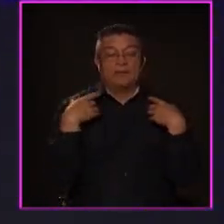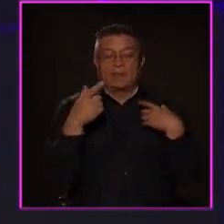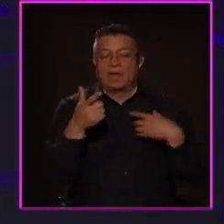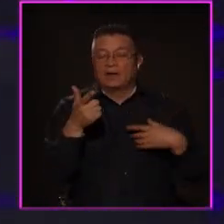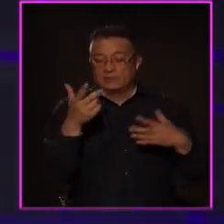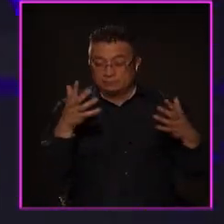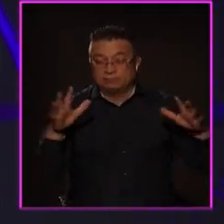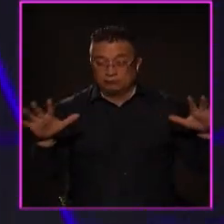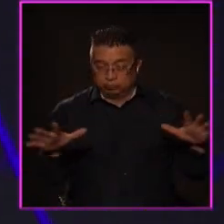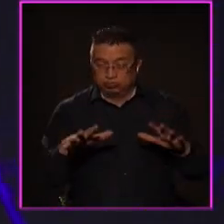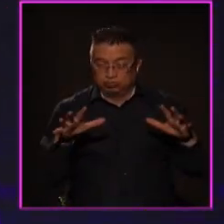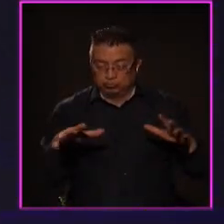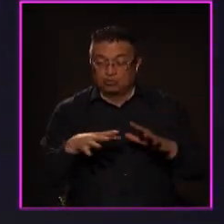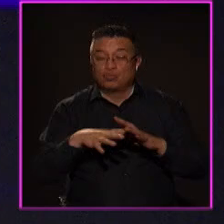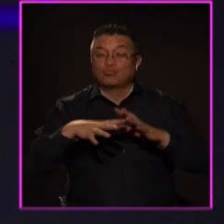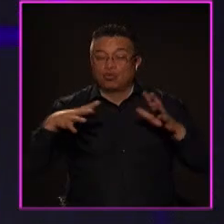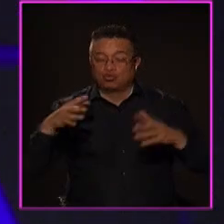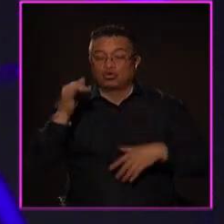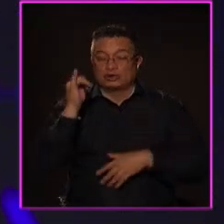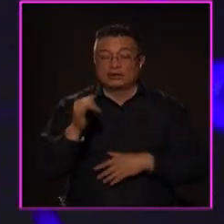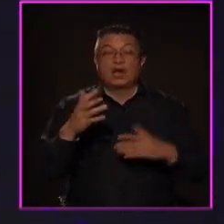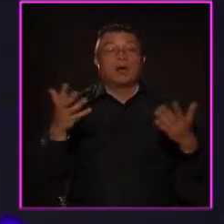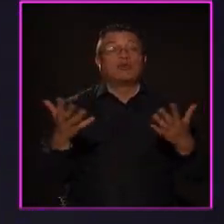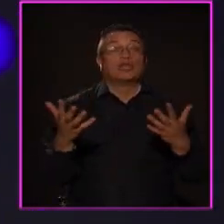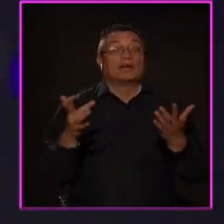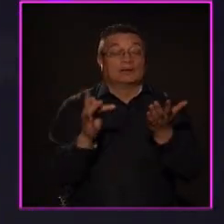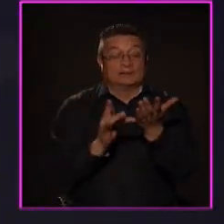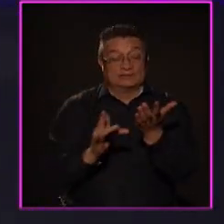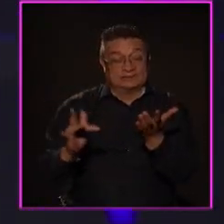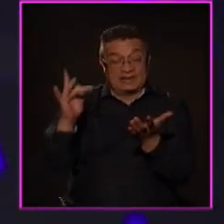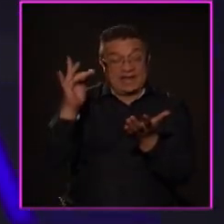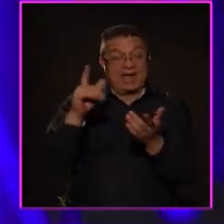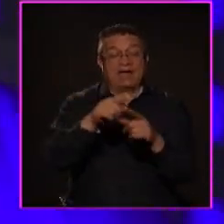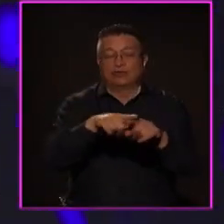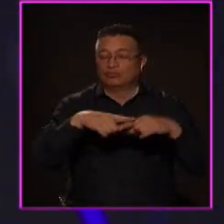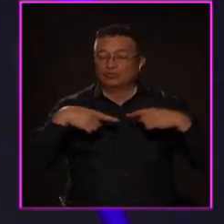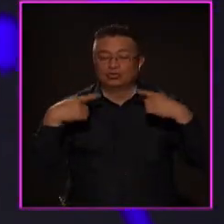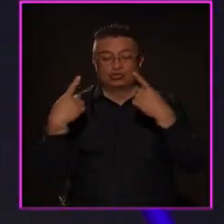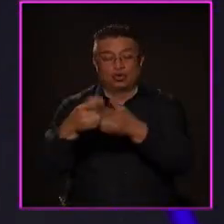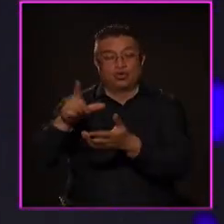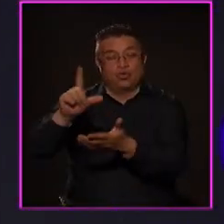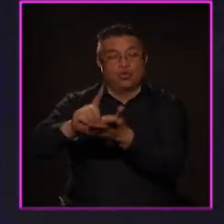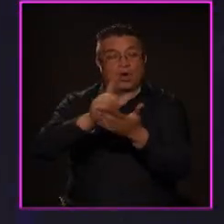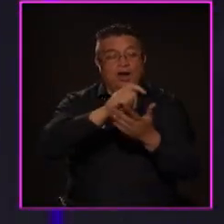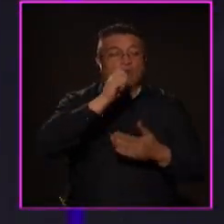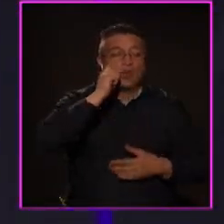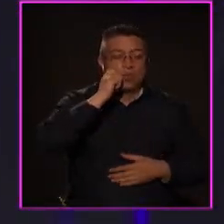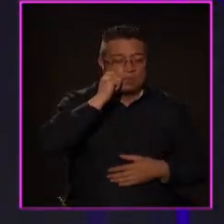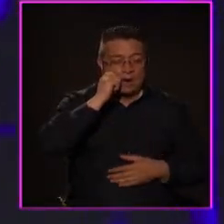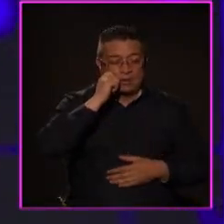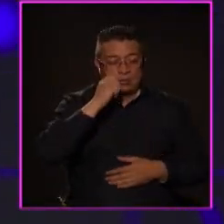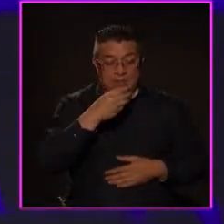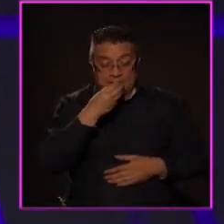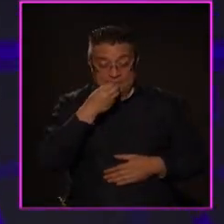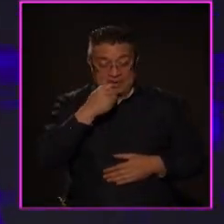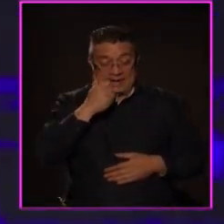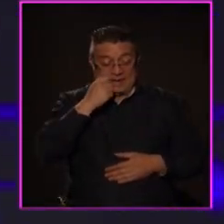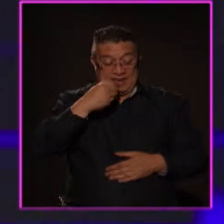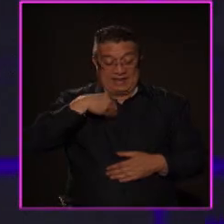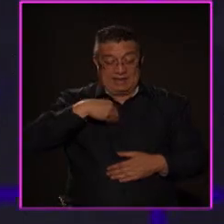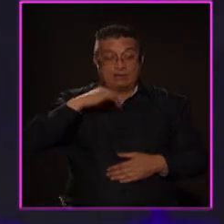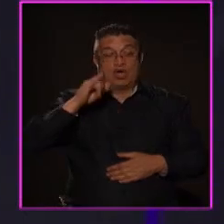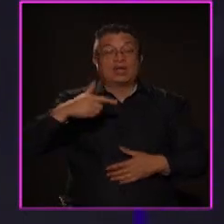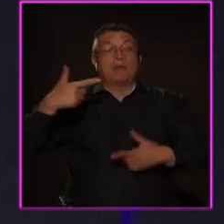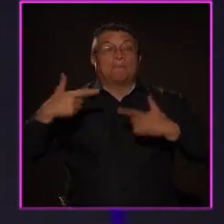AI is pretty much in all areas of human life, from the most intimate to the most political now.